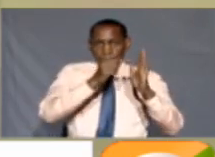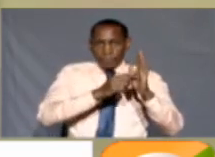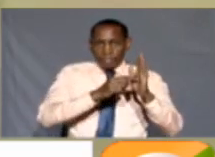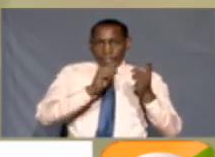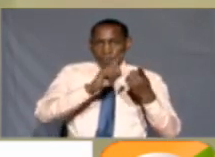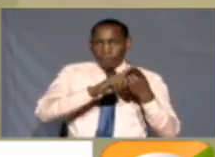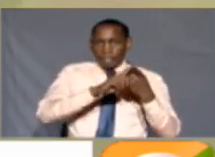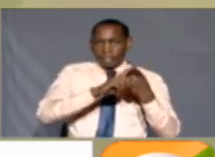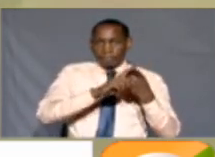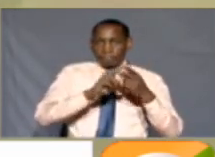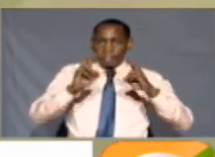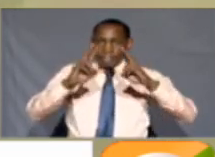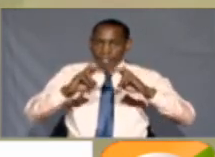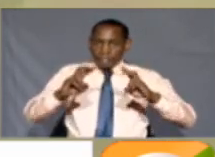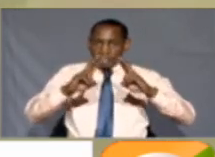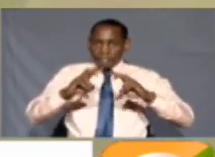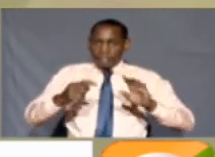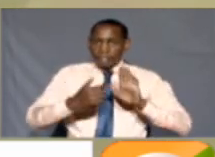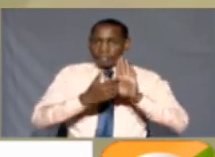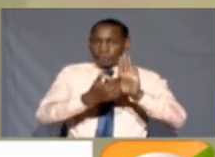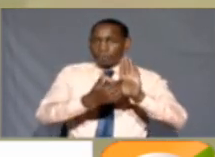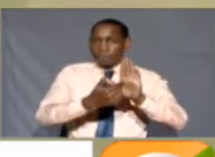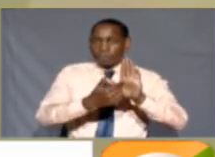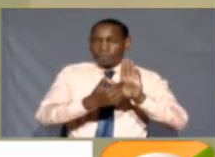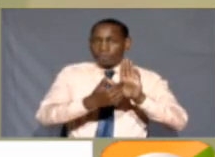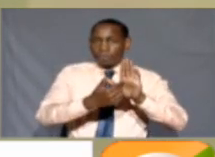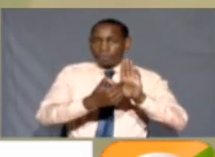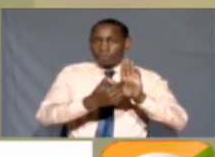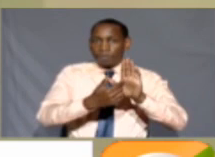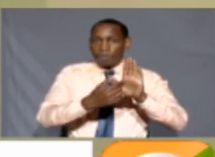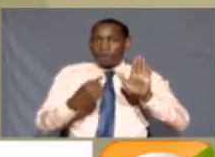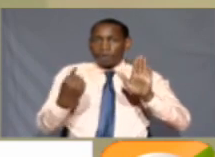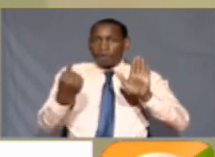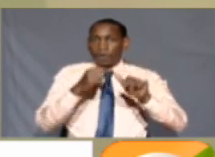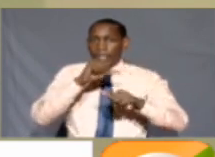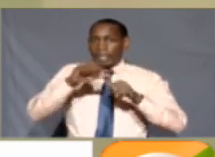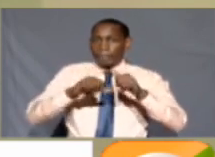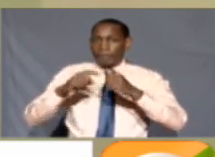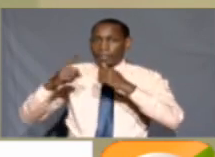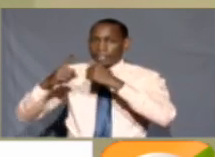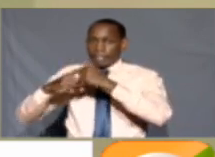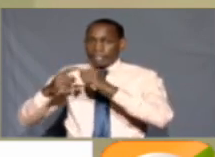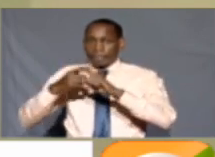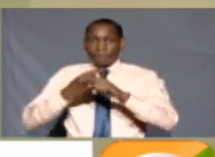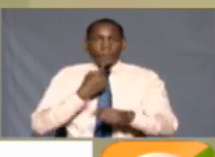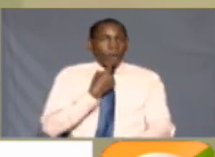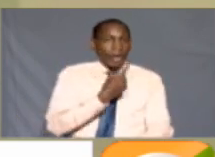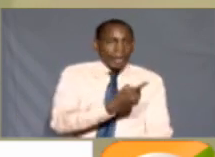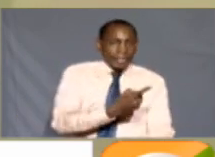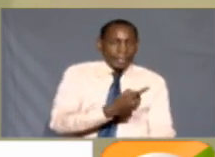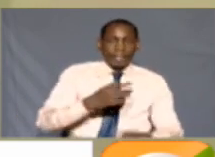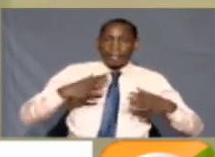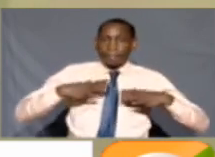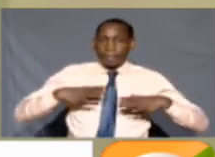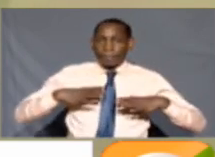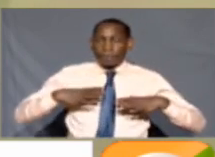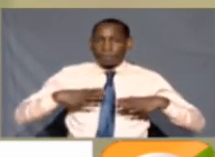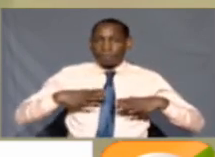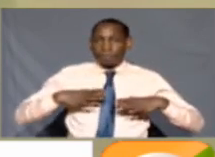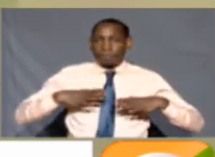that according to research, there are only about 6 out of 100 people